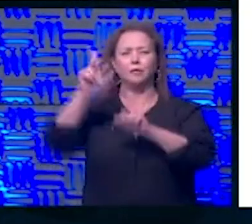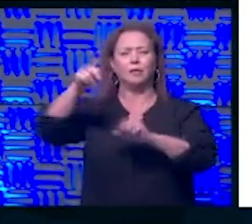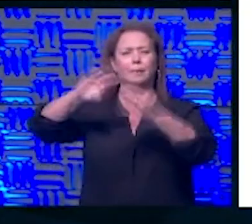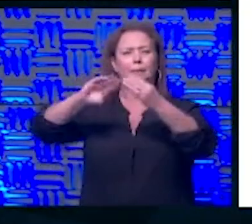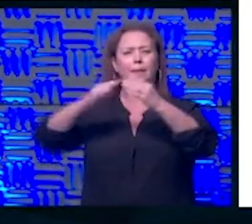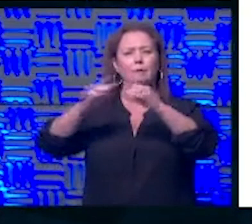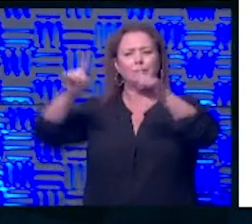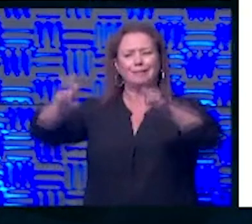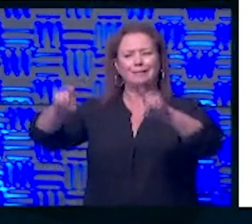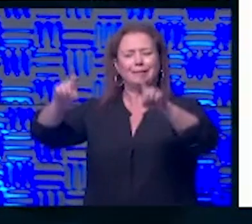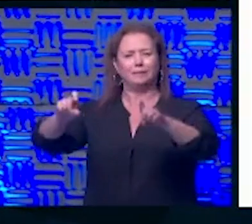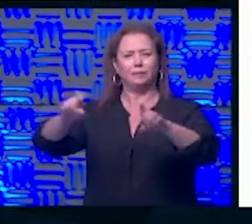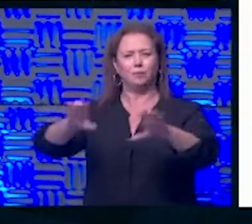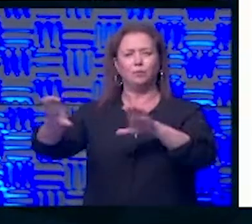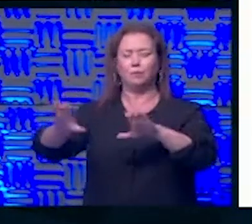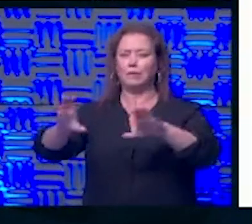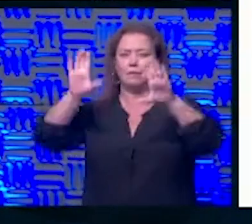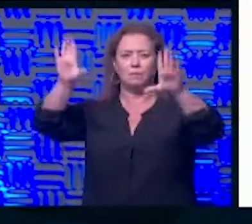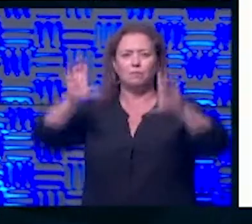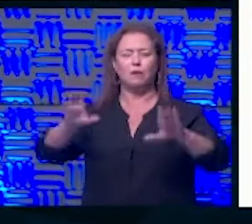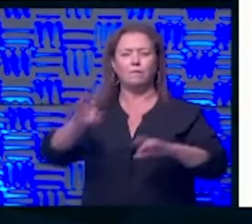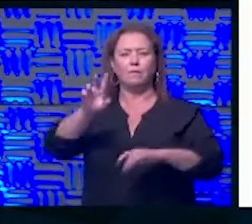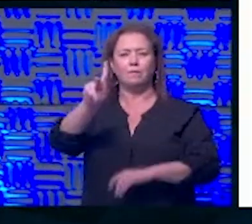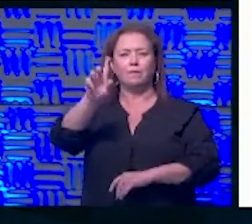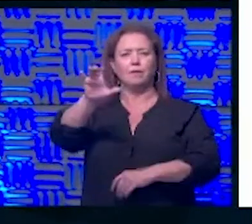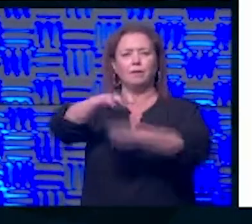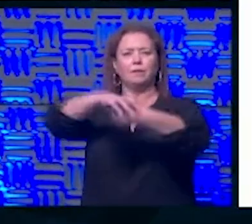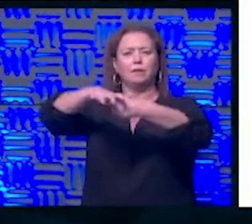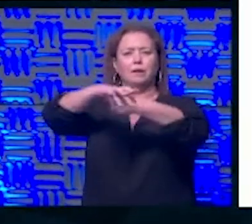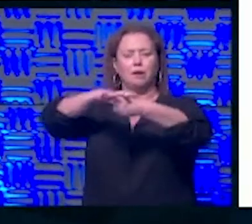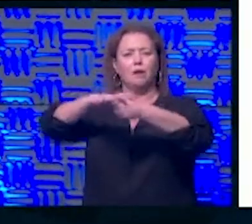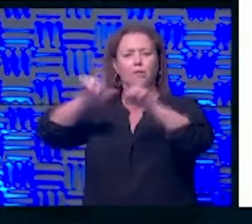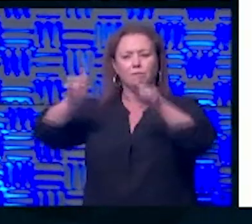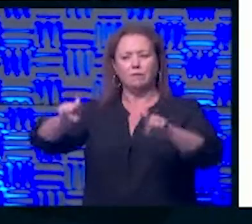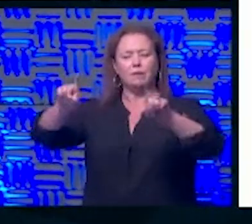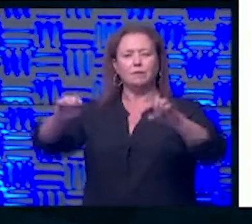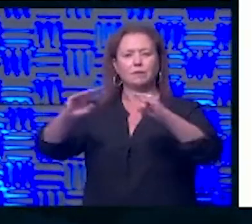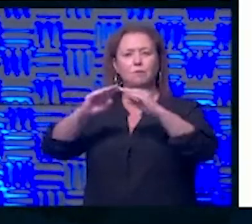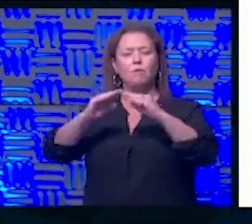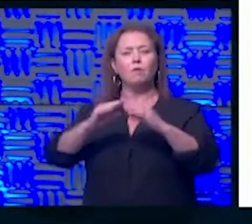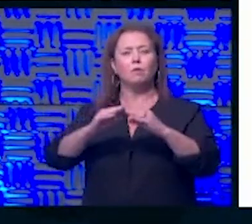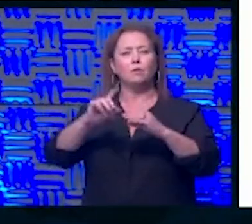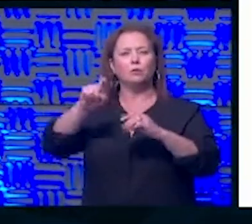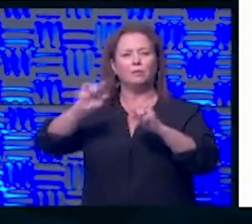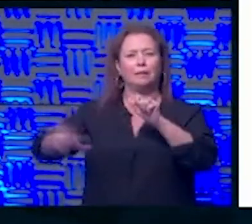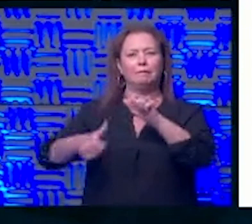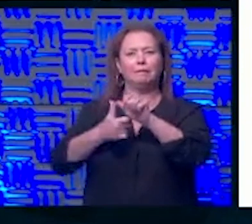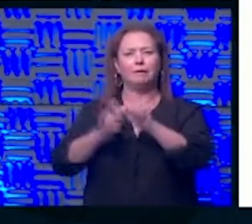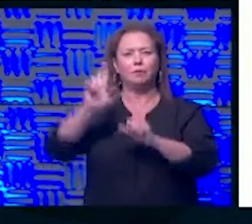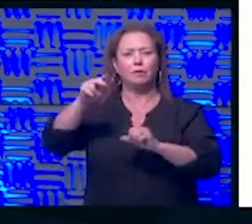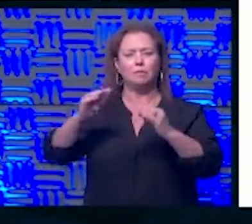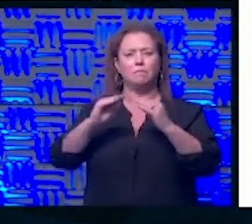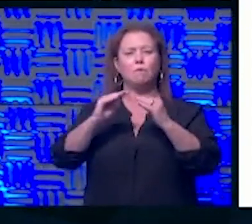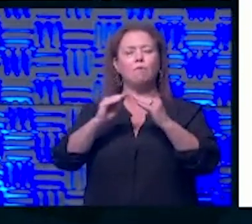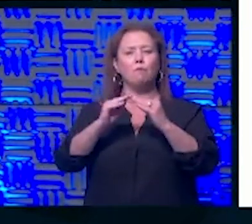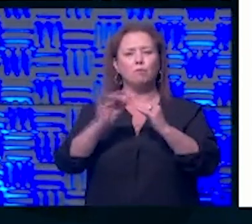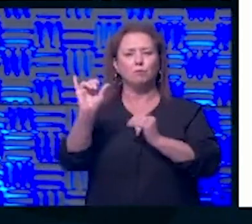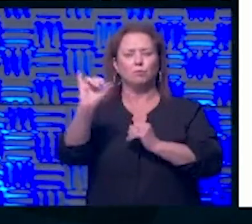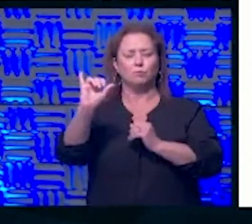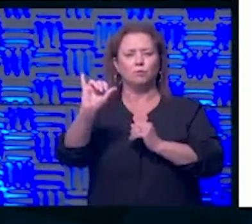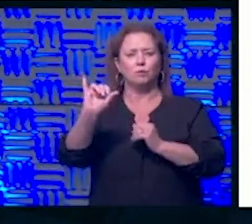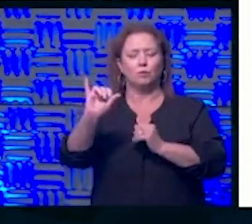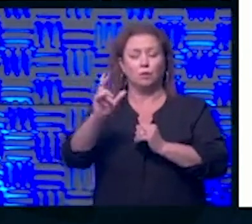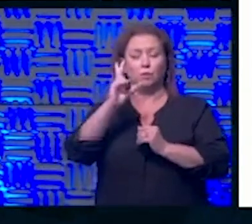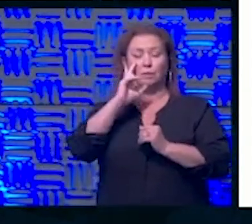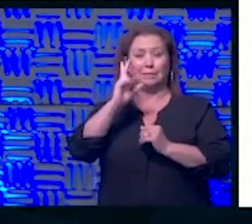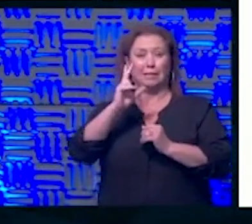of testing that they're doing, which is great for the metro. So they should be catching up a little more on these numbers as well, and